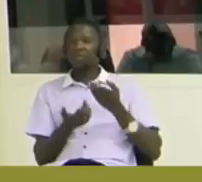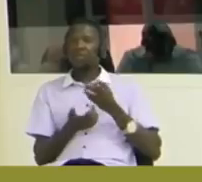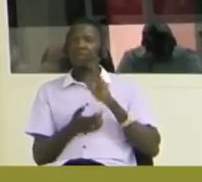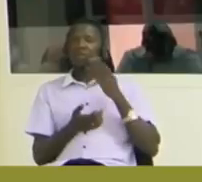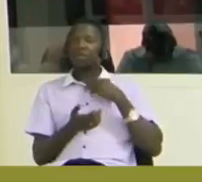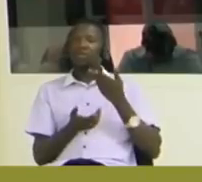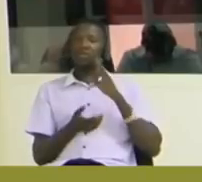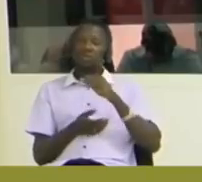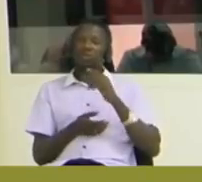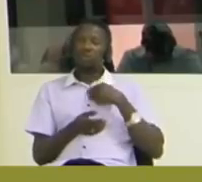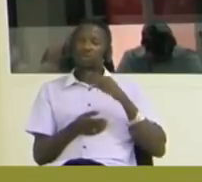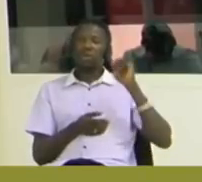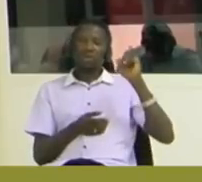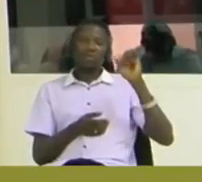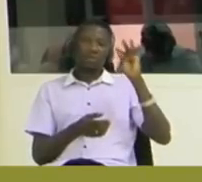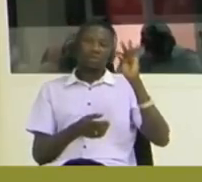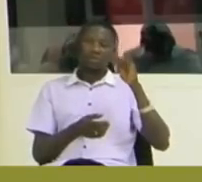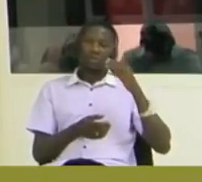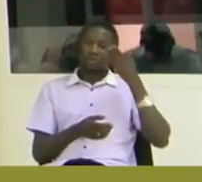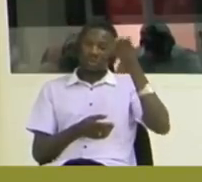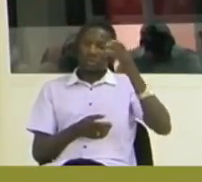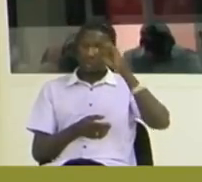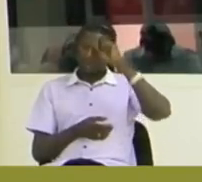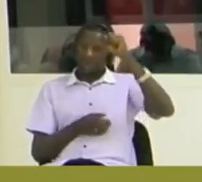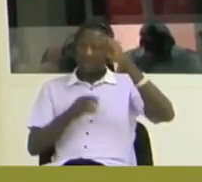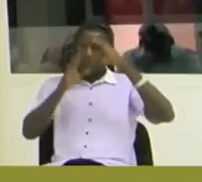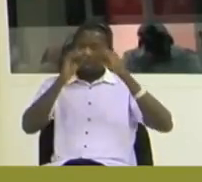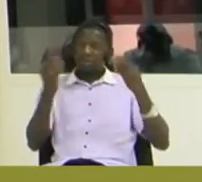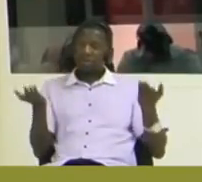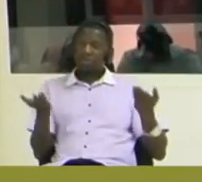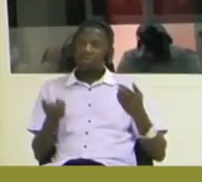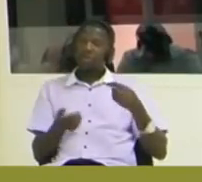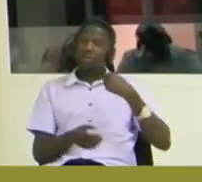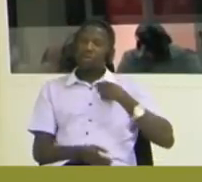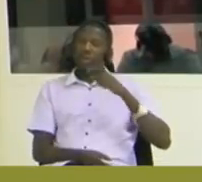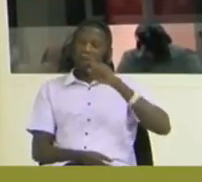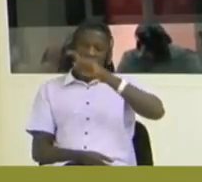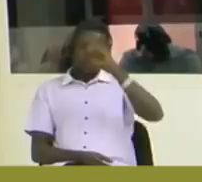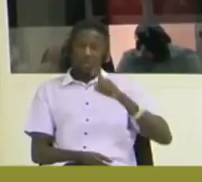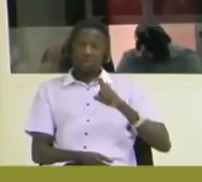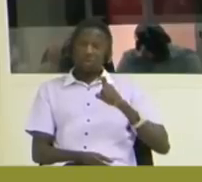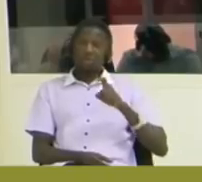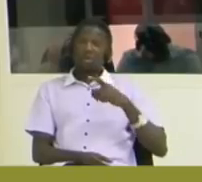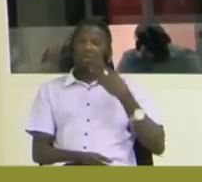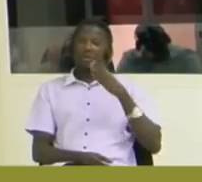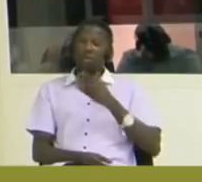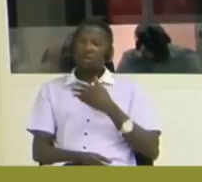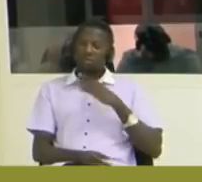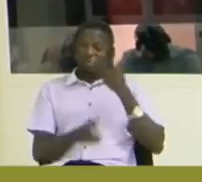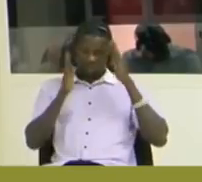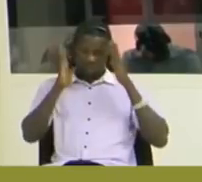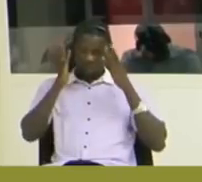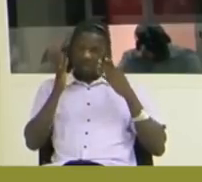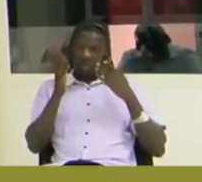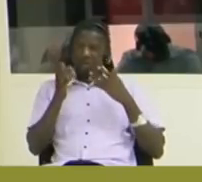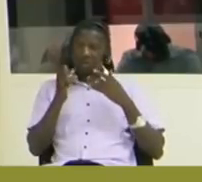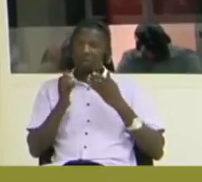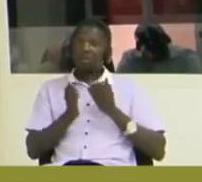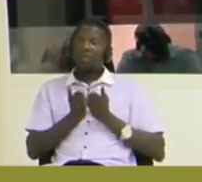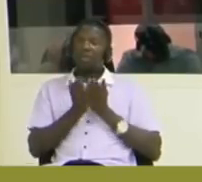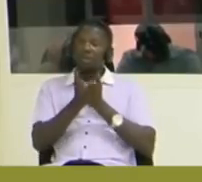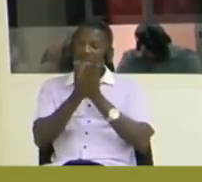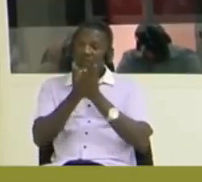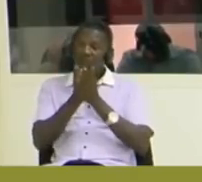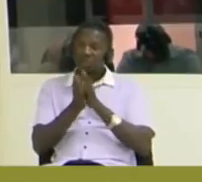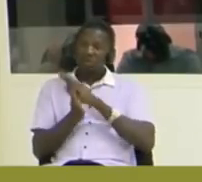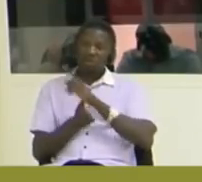at State House? My question is, in such an eventuality, Kano's